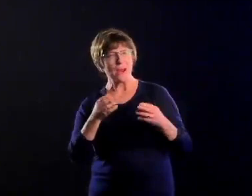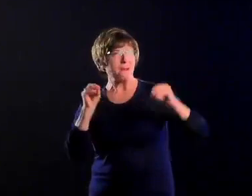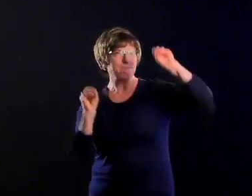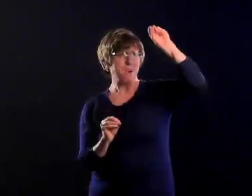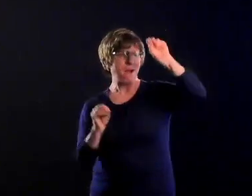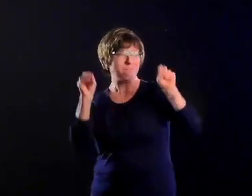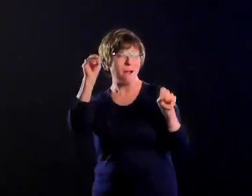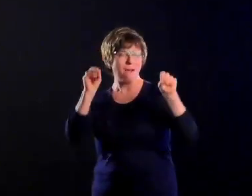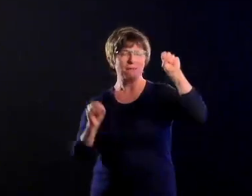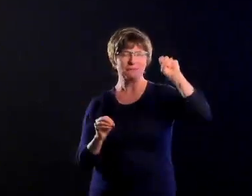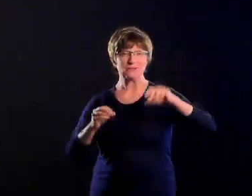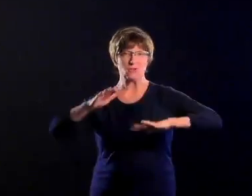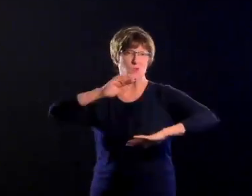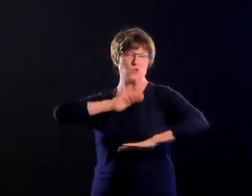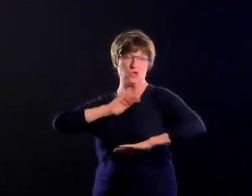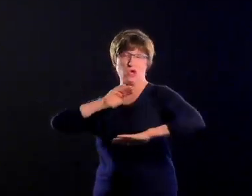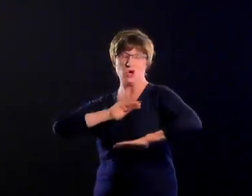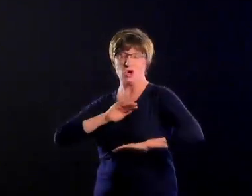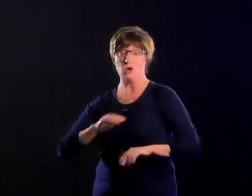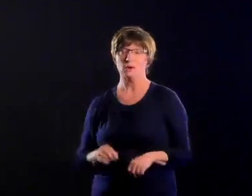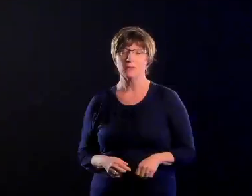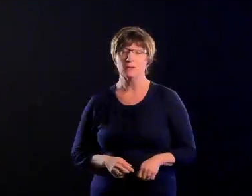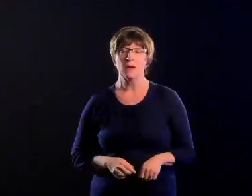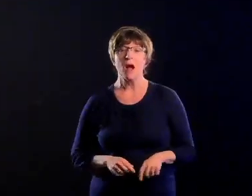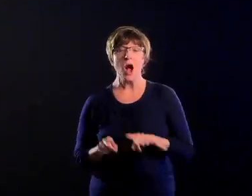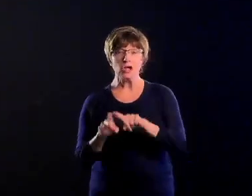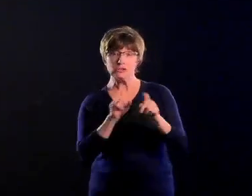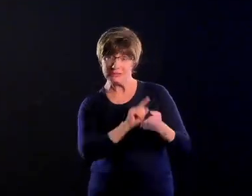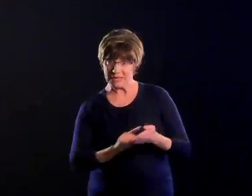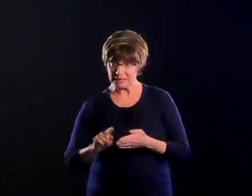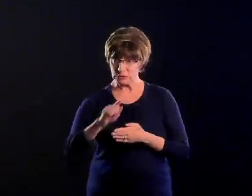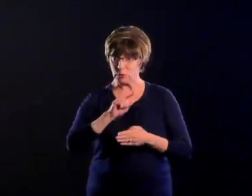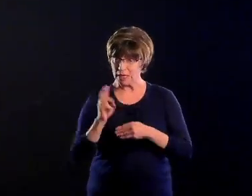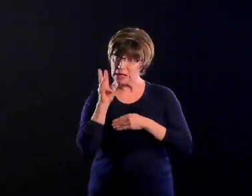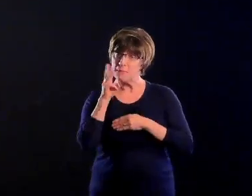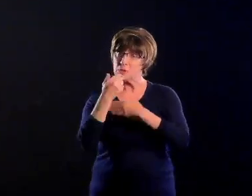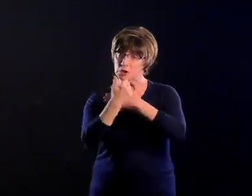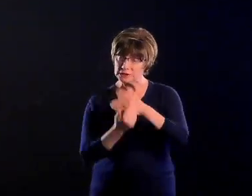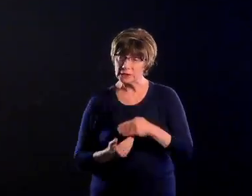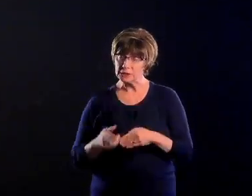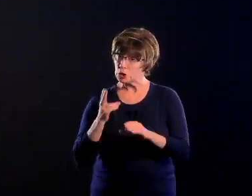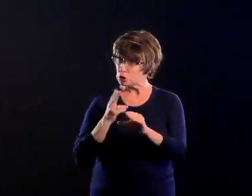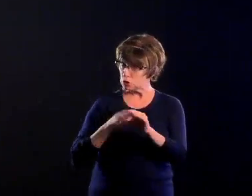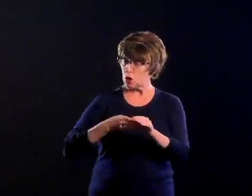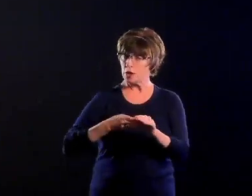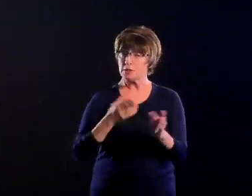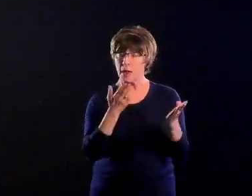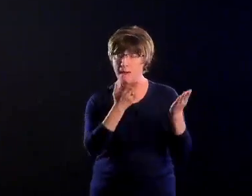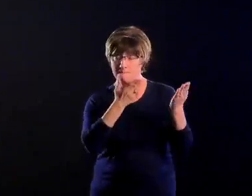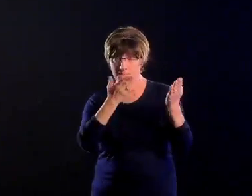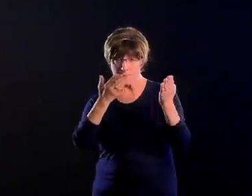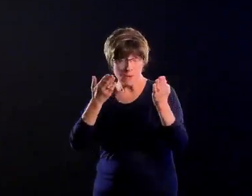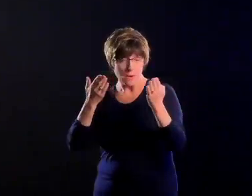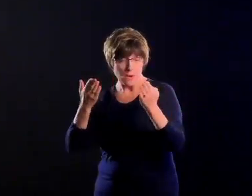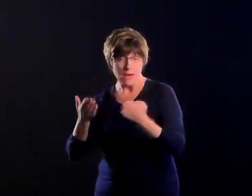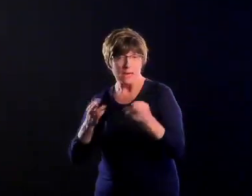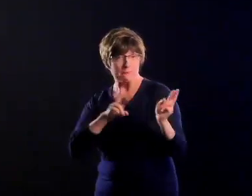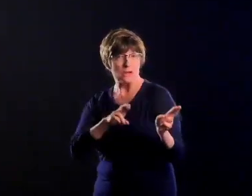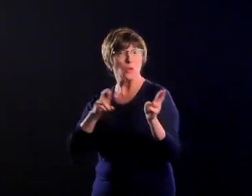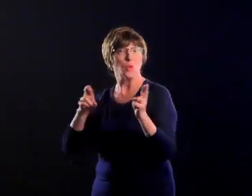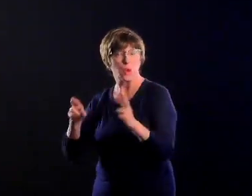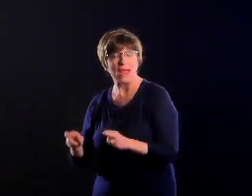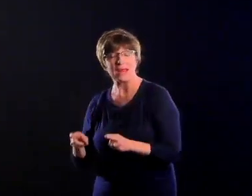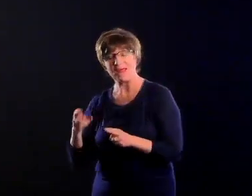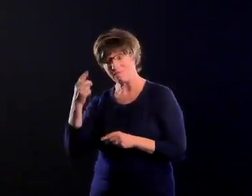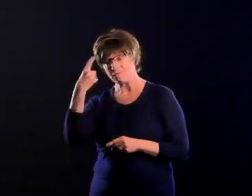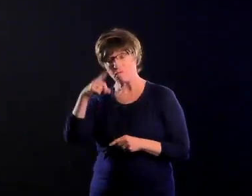on. Also, next week is Communion Sunday. For those of you online, join us and bring your communion elements with you as we partake in